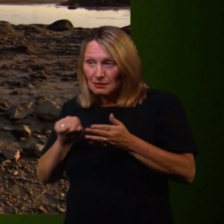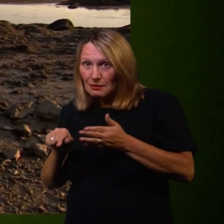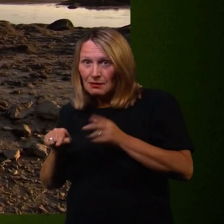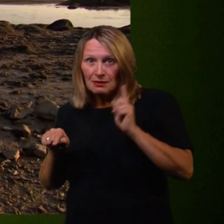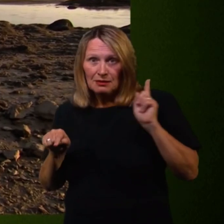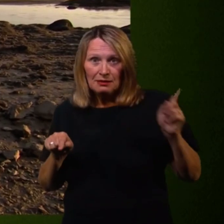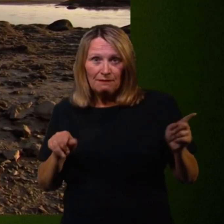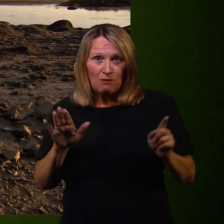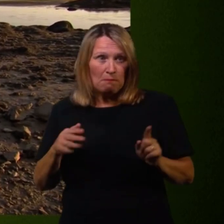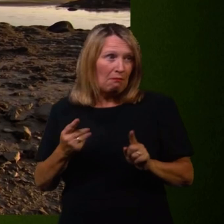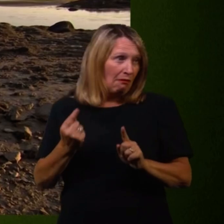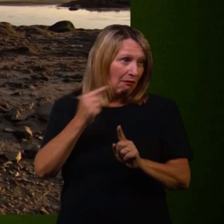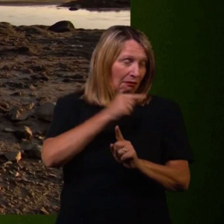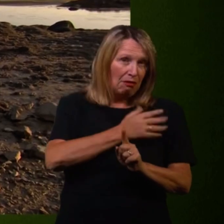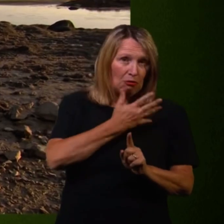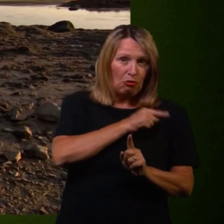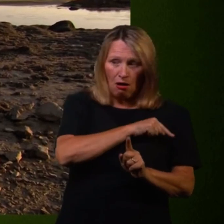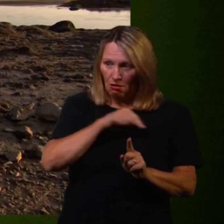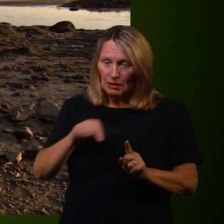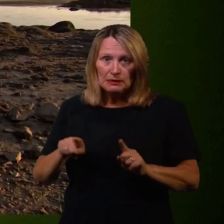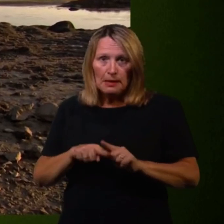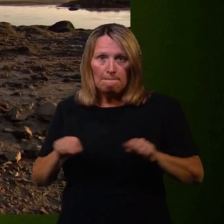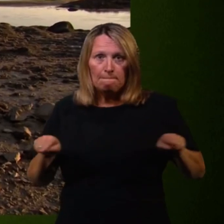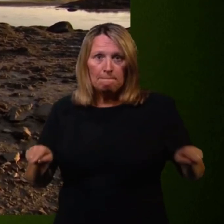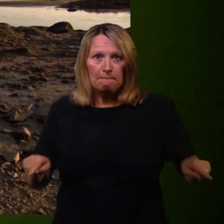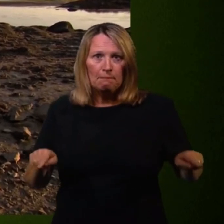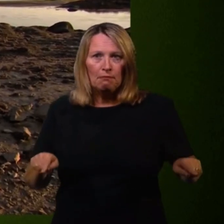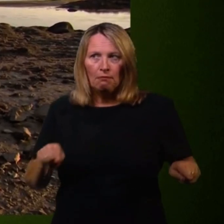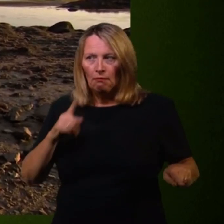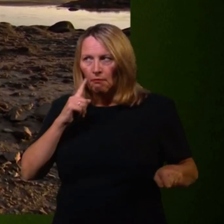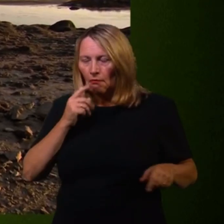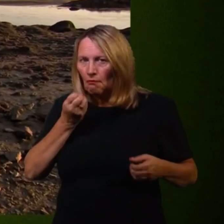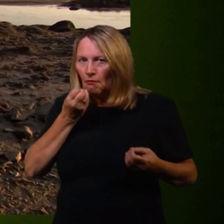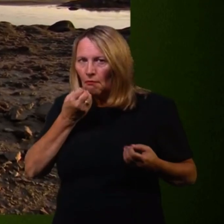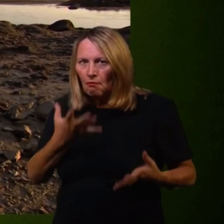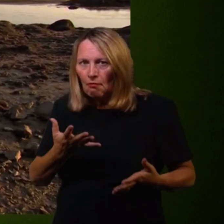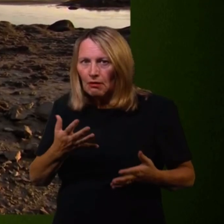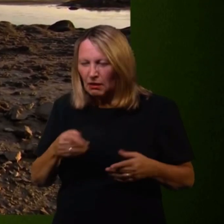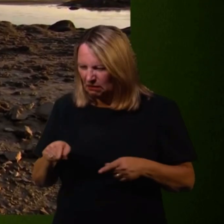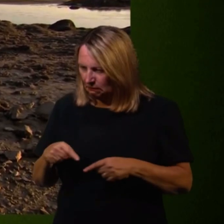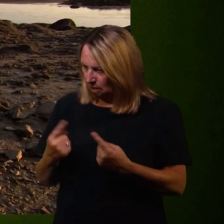species found on either side of the Atlantic. So absolutely brilliant to see an unusual species here.